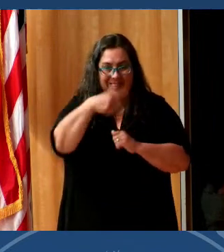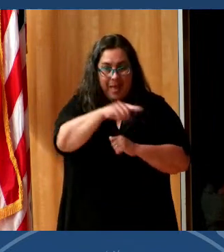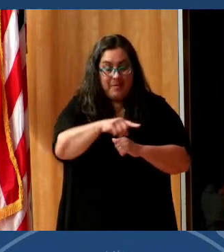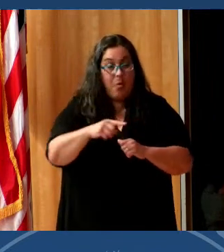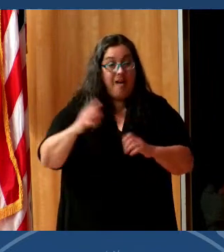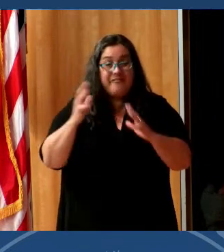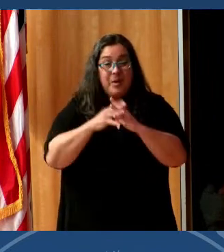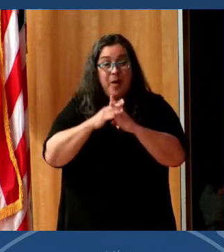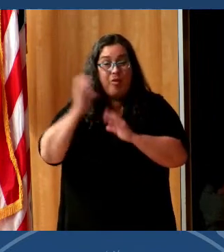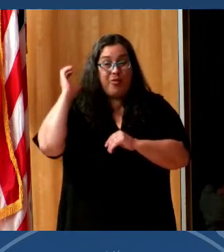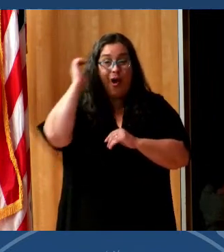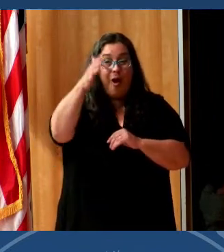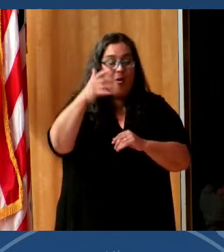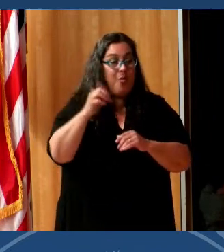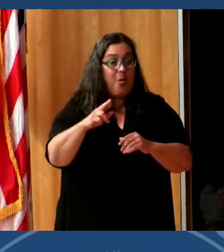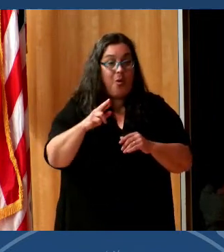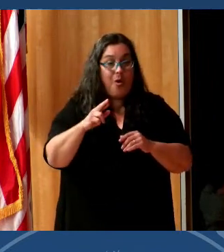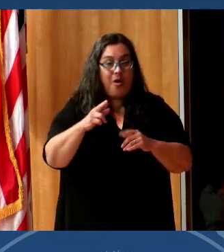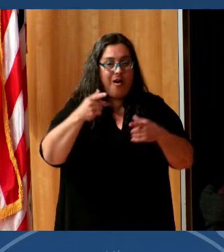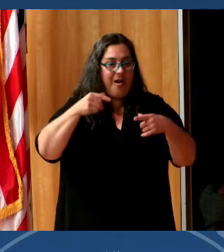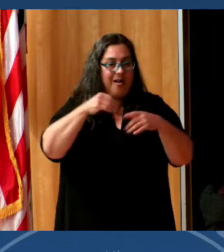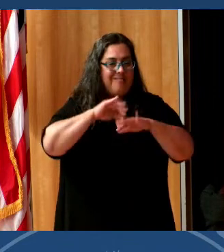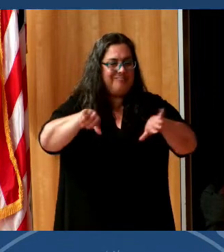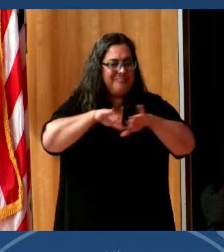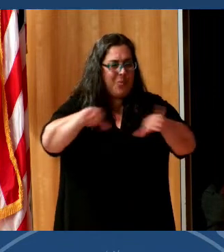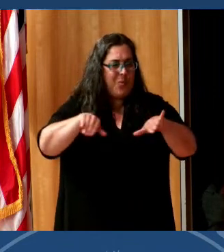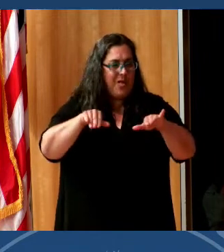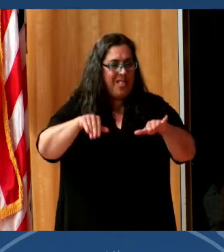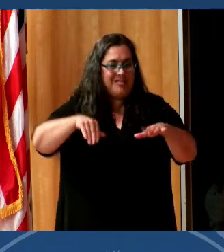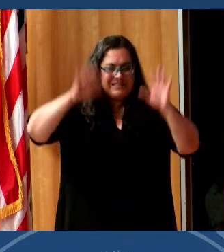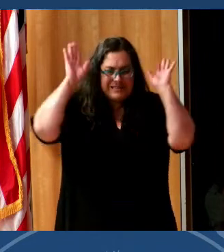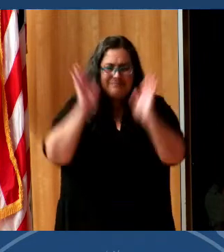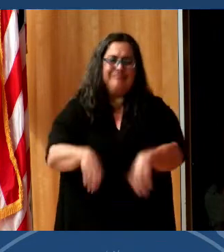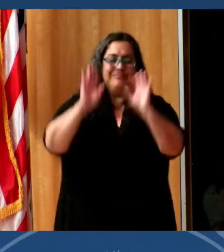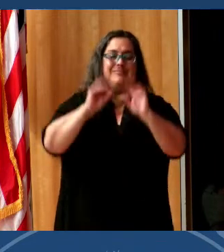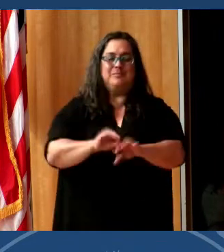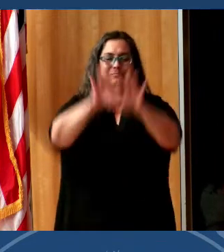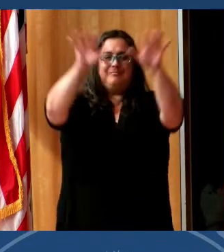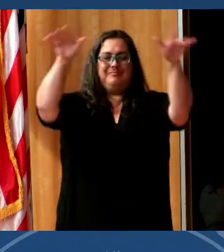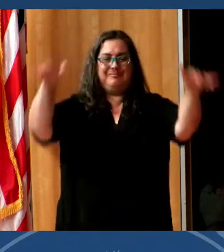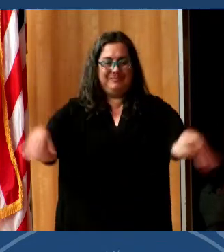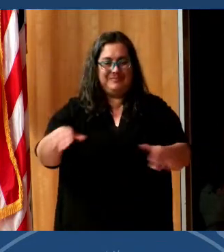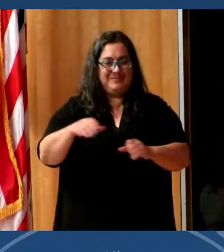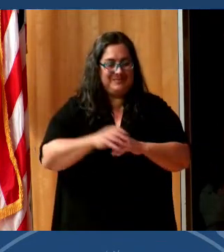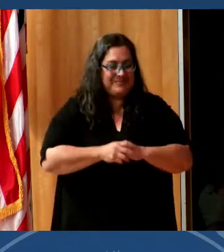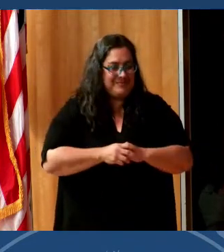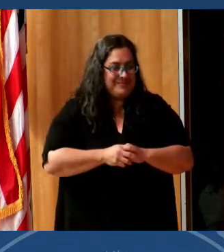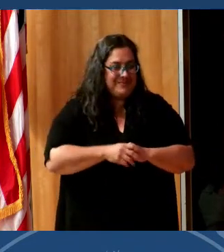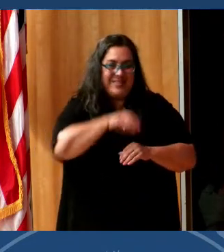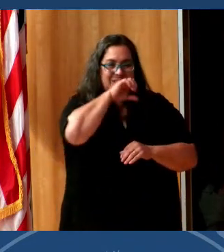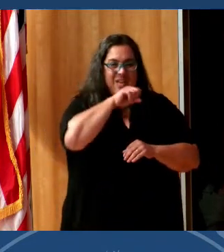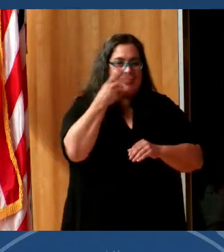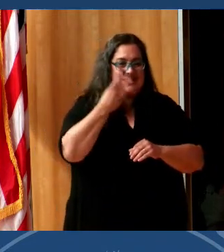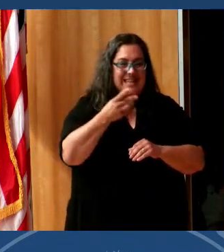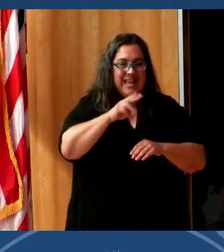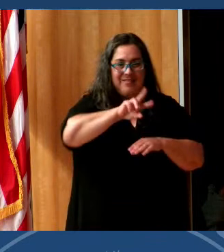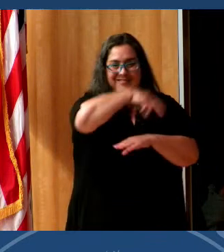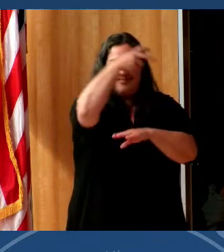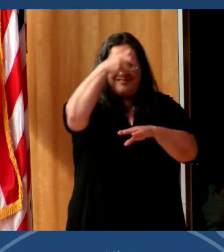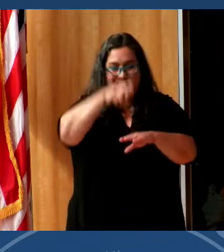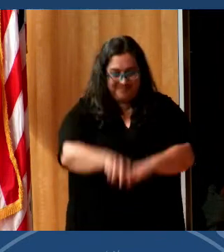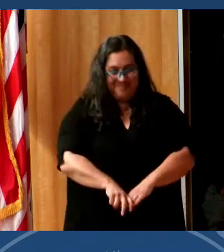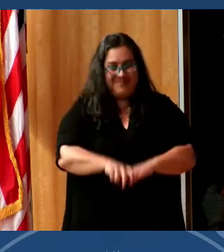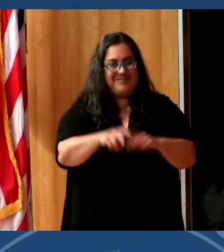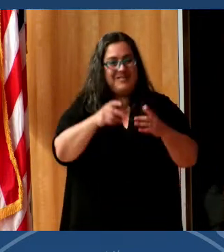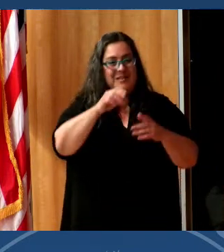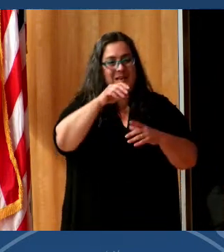them, or even splash them when we were in the pool. They even love seeing my cannonball. Engaging with the kids